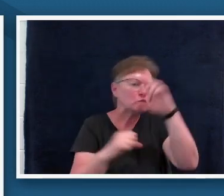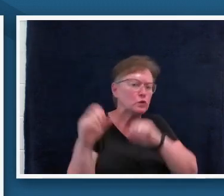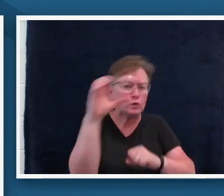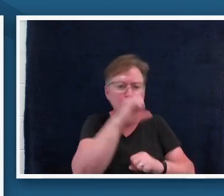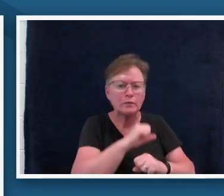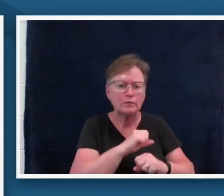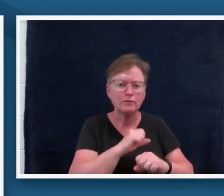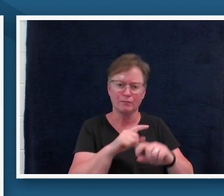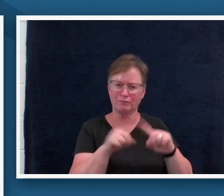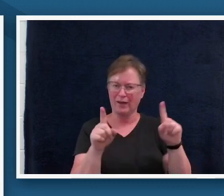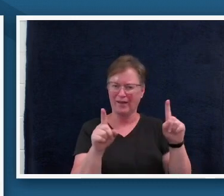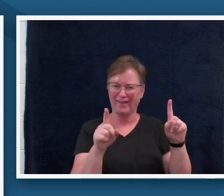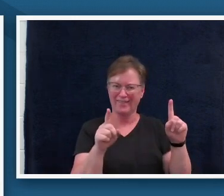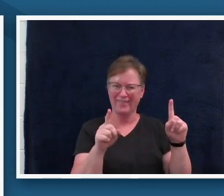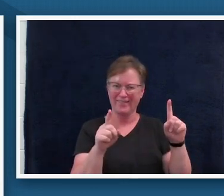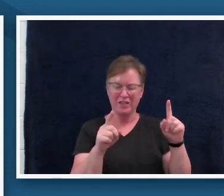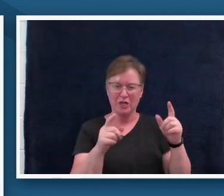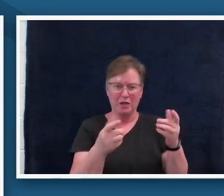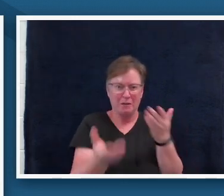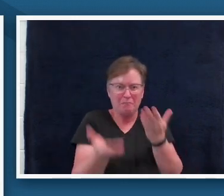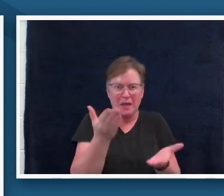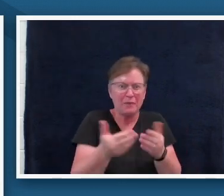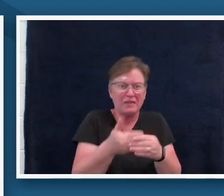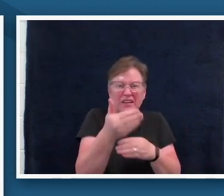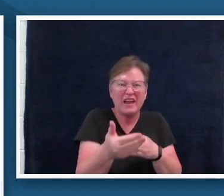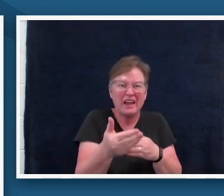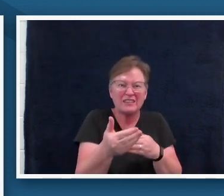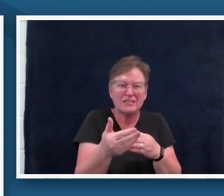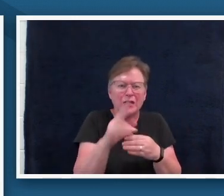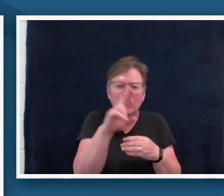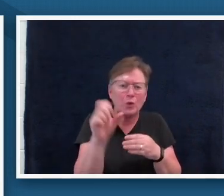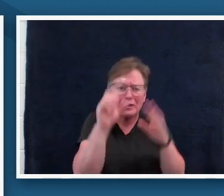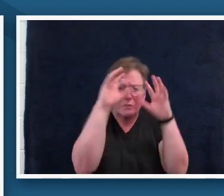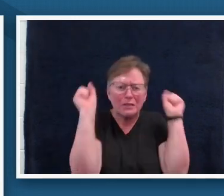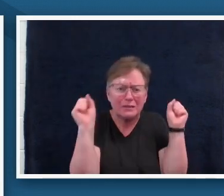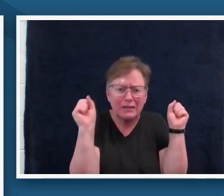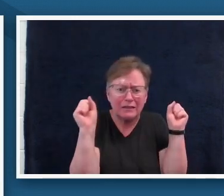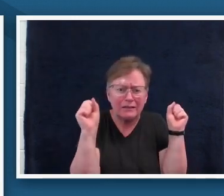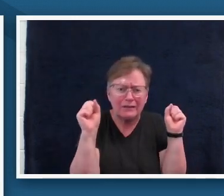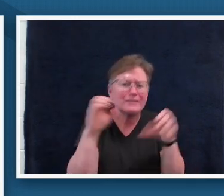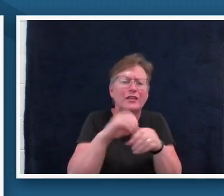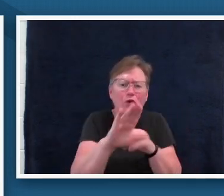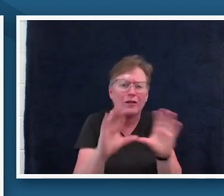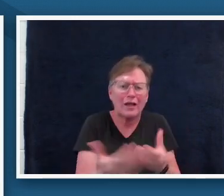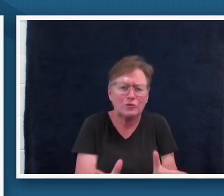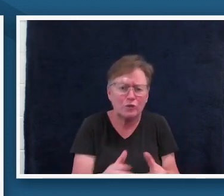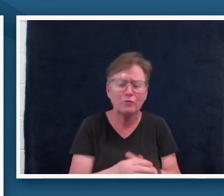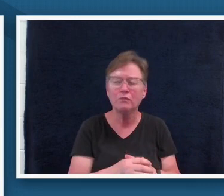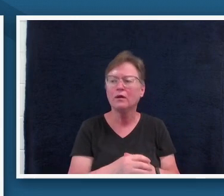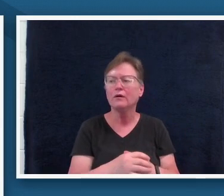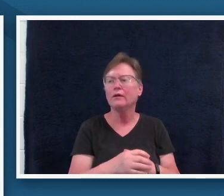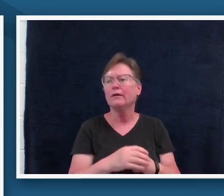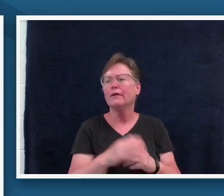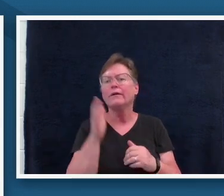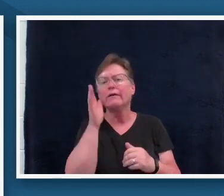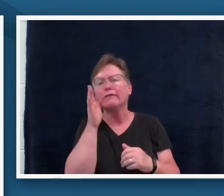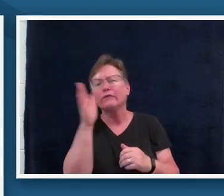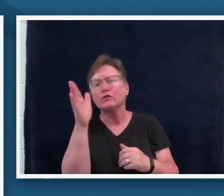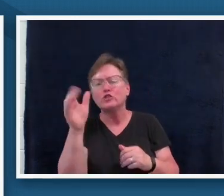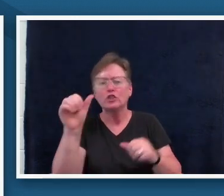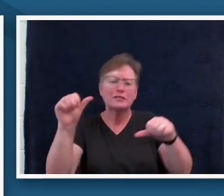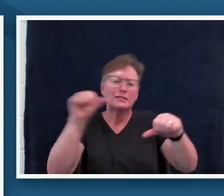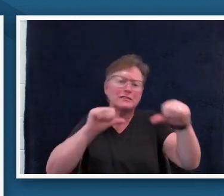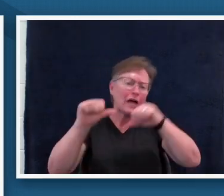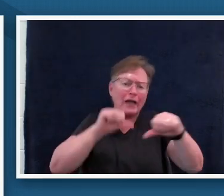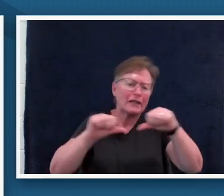could have the next president in your classroom. Mm-hmm. You could have the next scientist who is part of